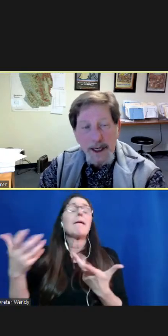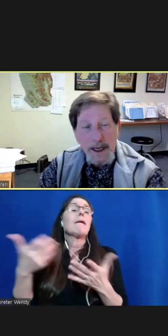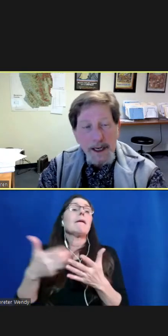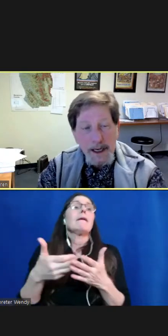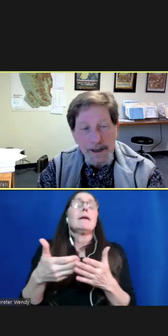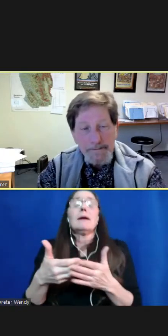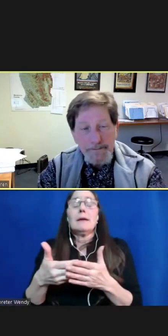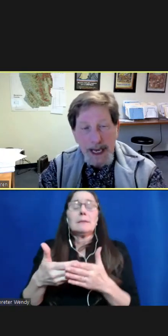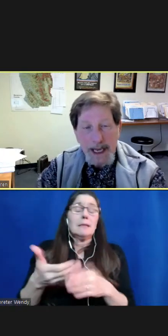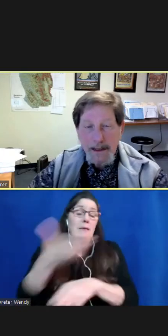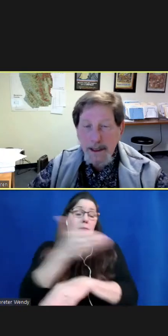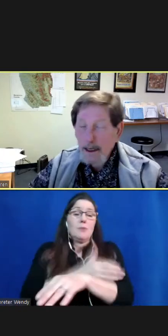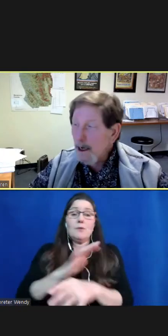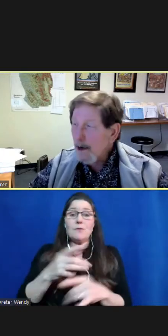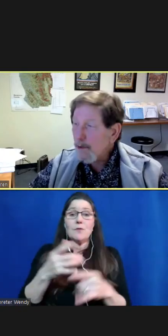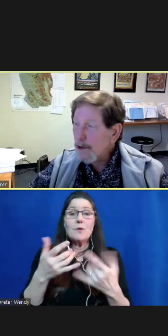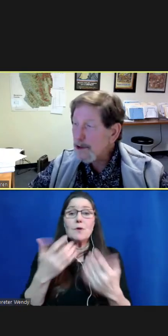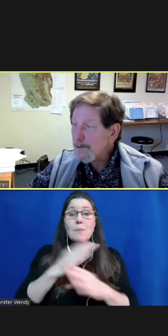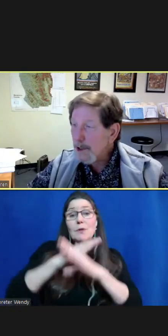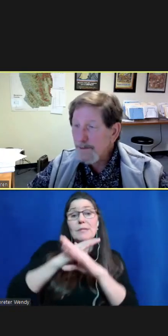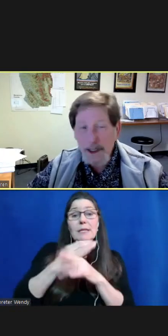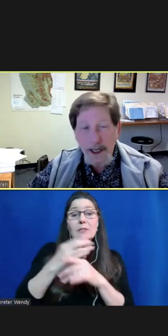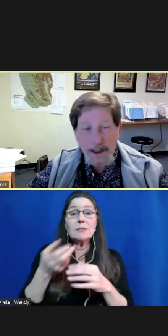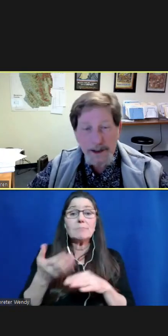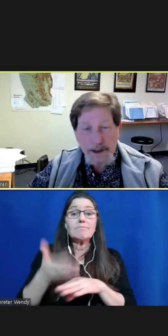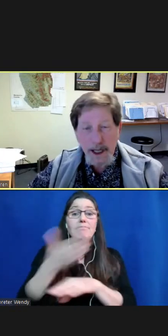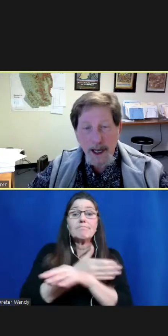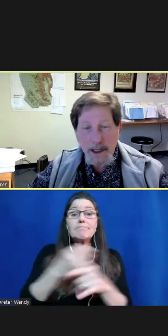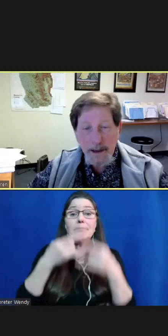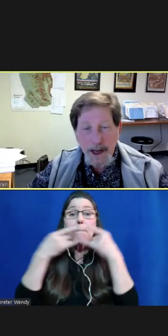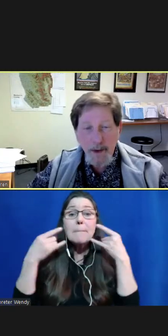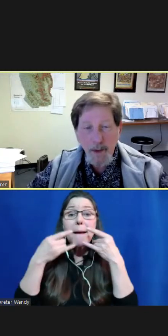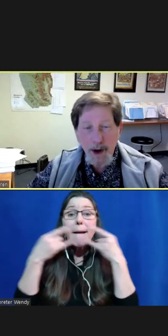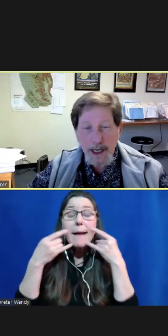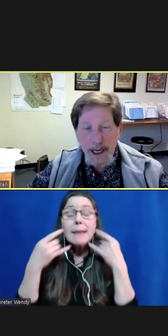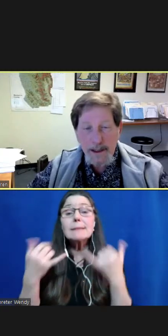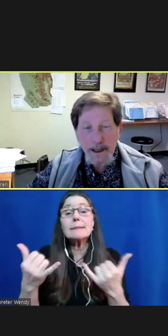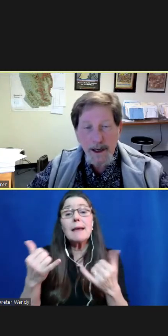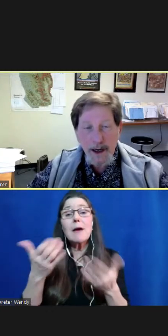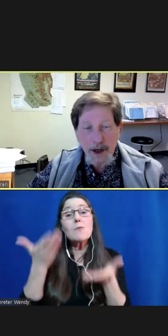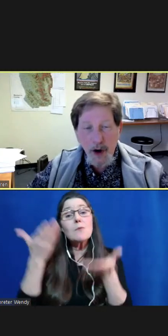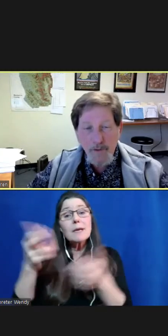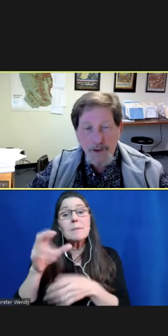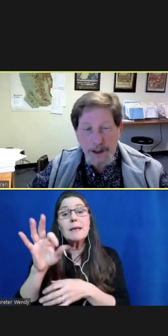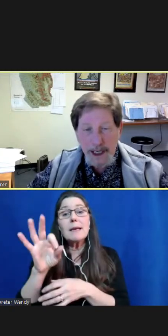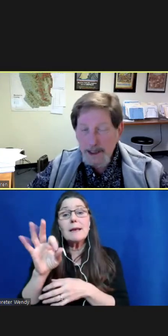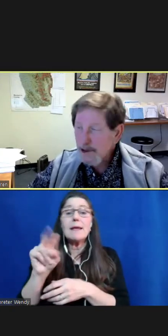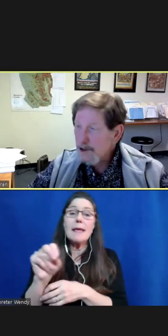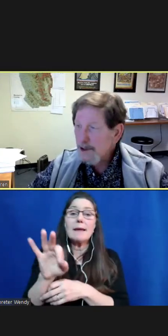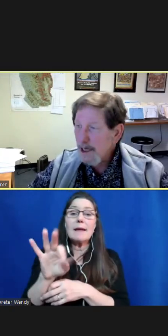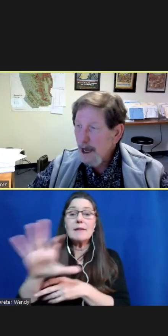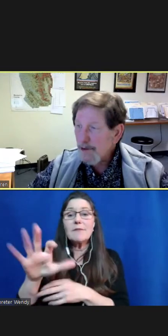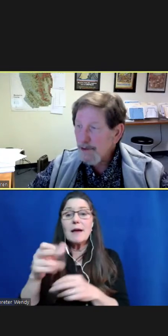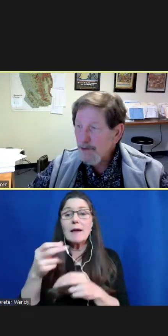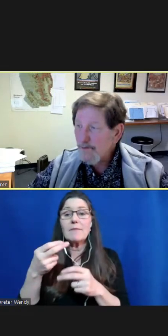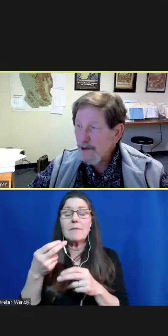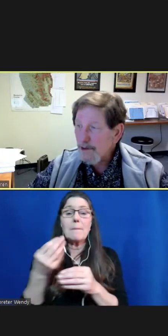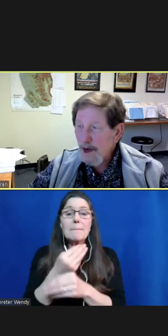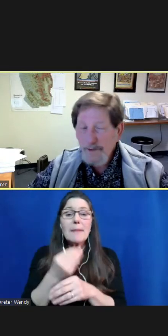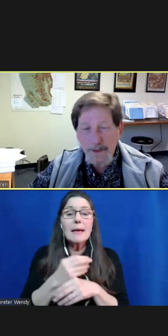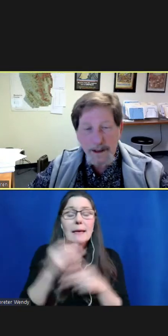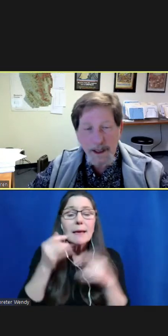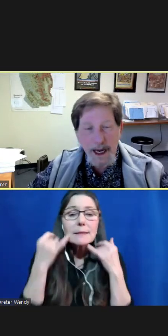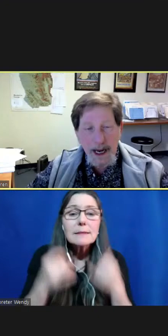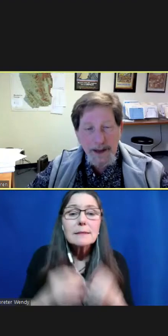mask. I wanted to put up the next slide about where to get COVID tests now through the